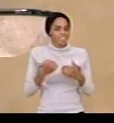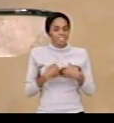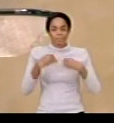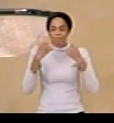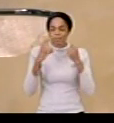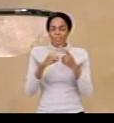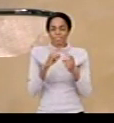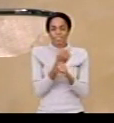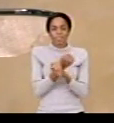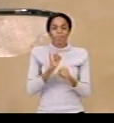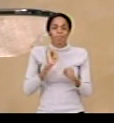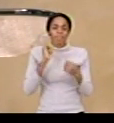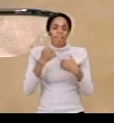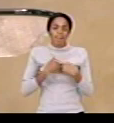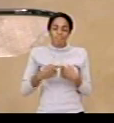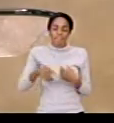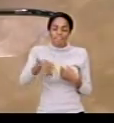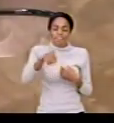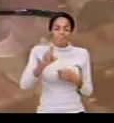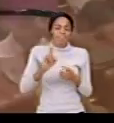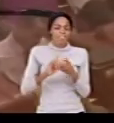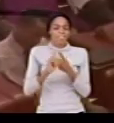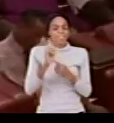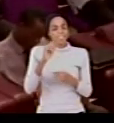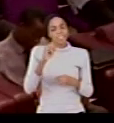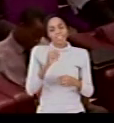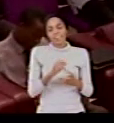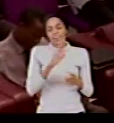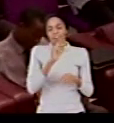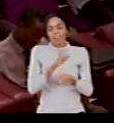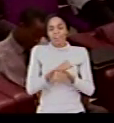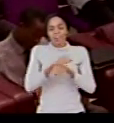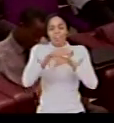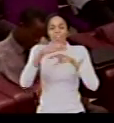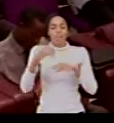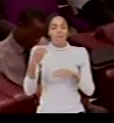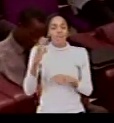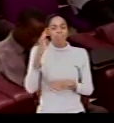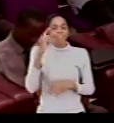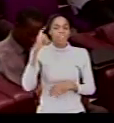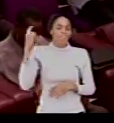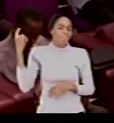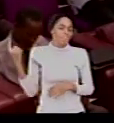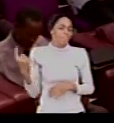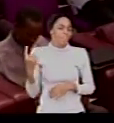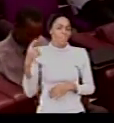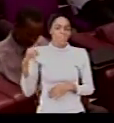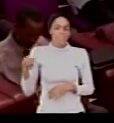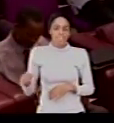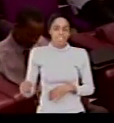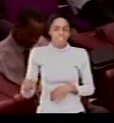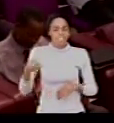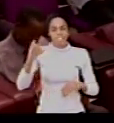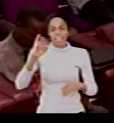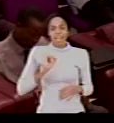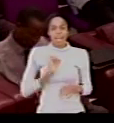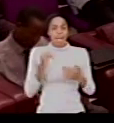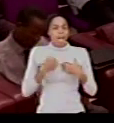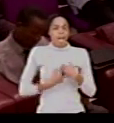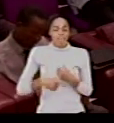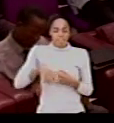to save. I've anchored in the rock of ages, oh